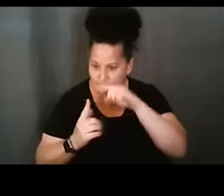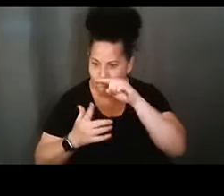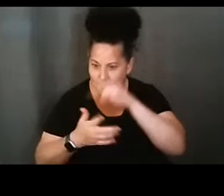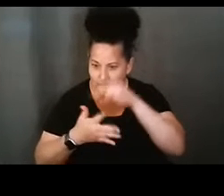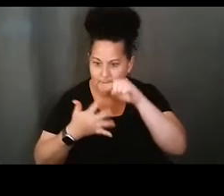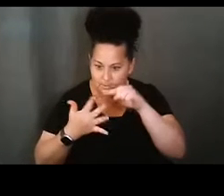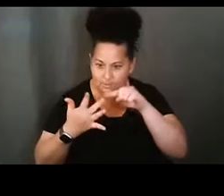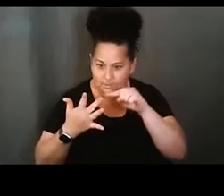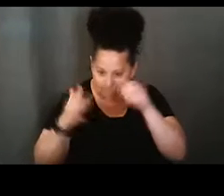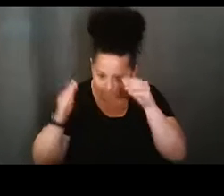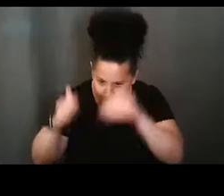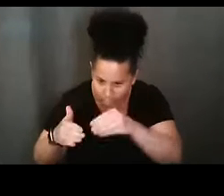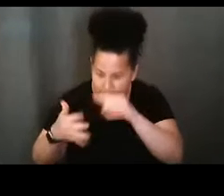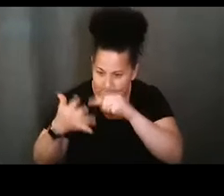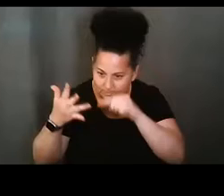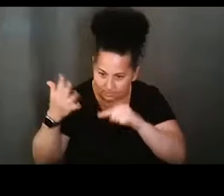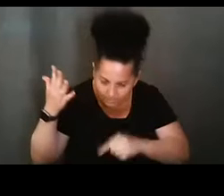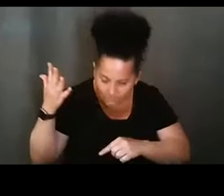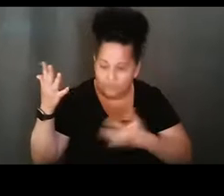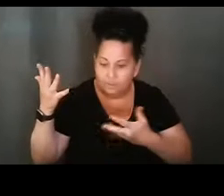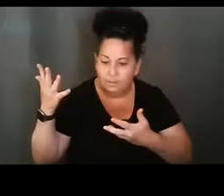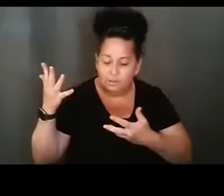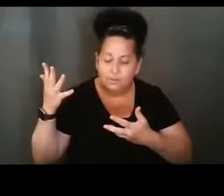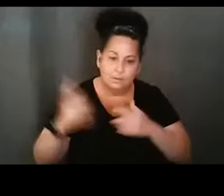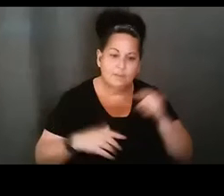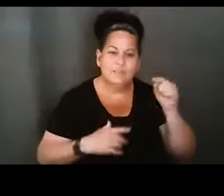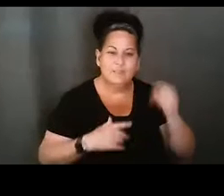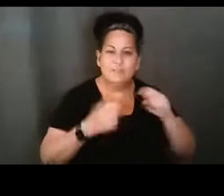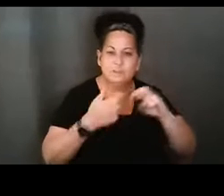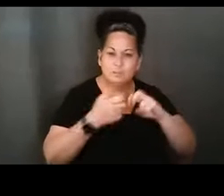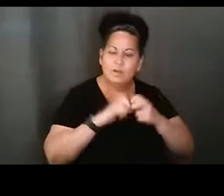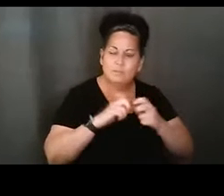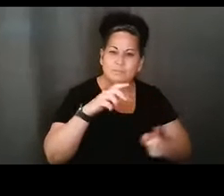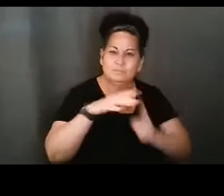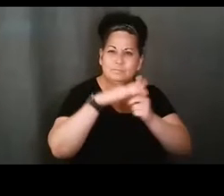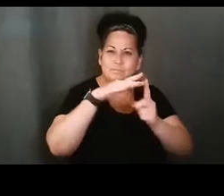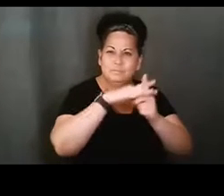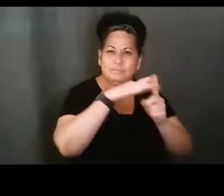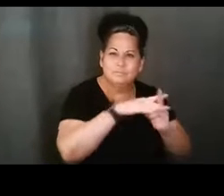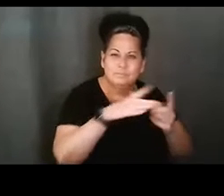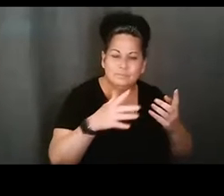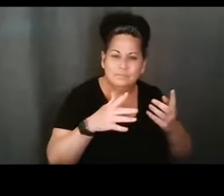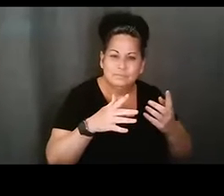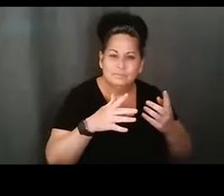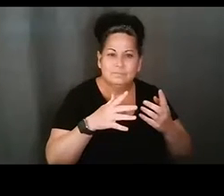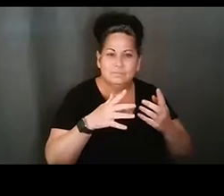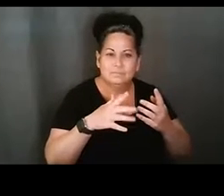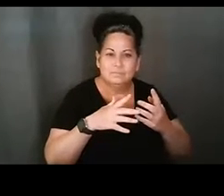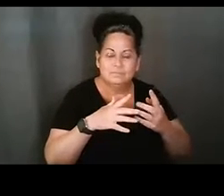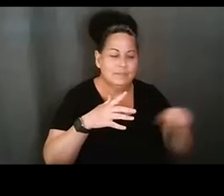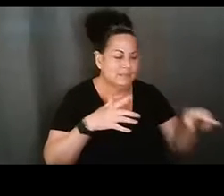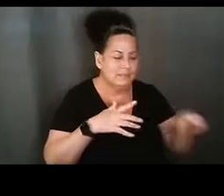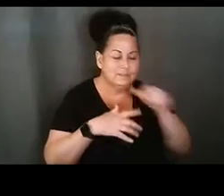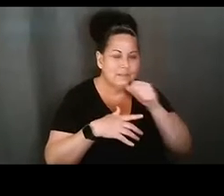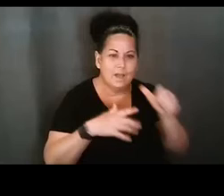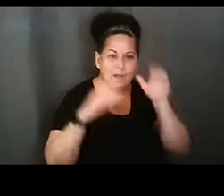this. I know we've had these issues, but I just need to get my, to me, he's just not focused as well